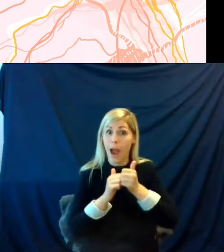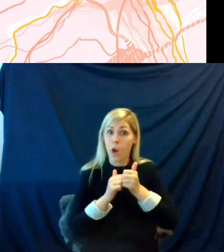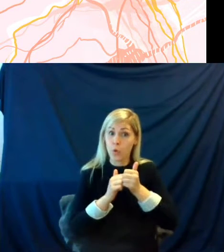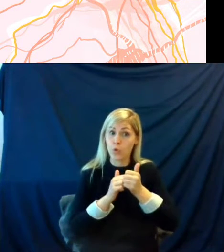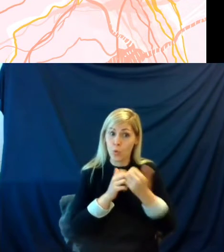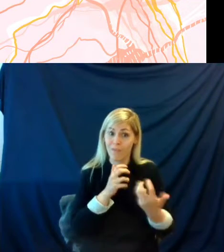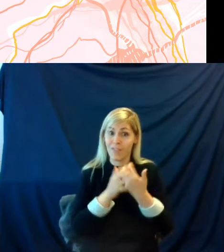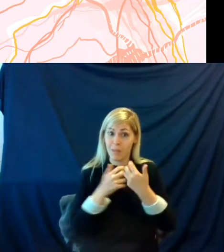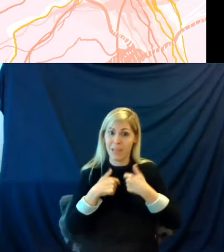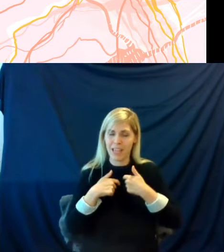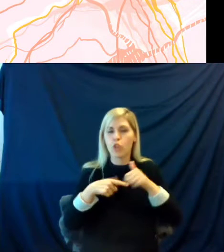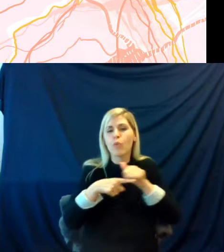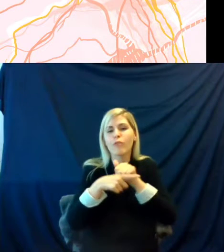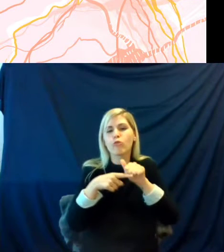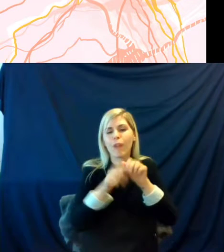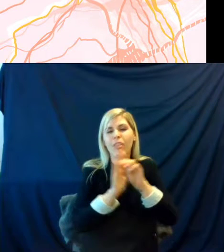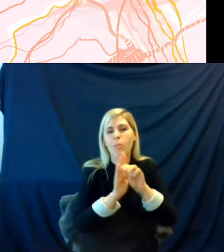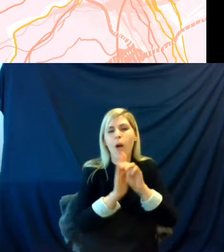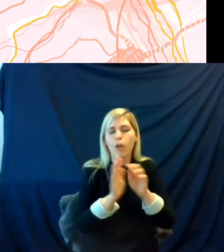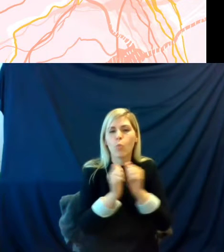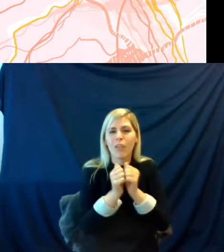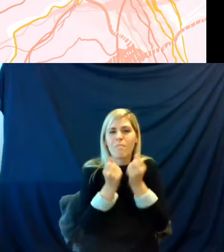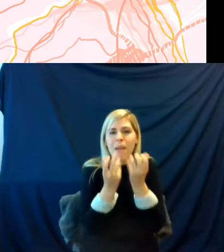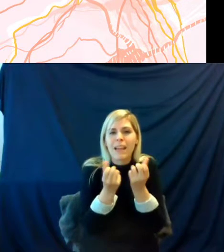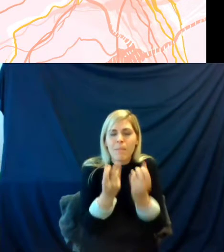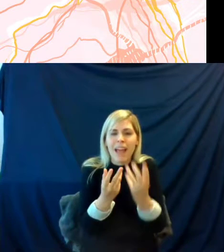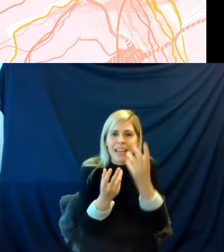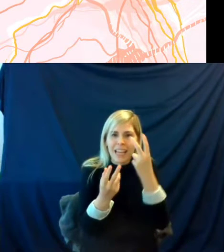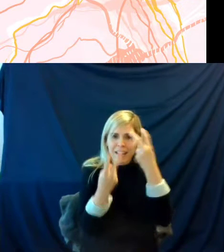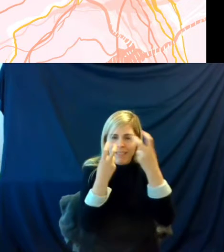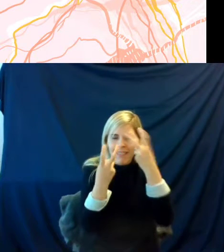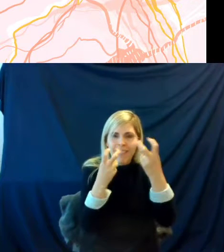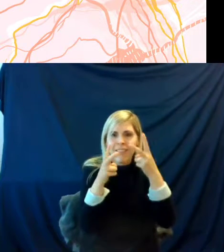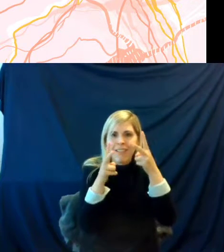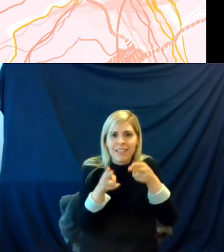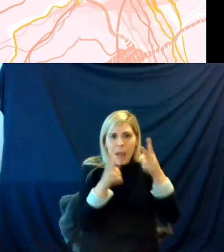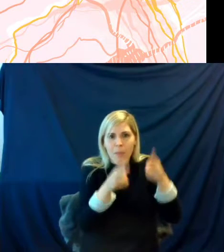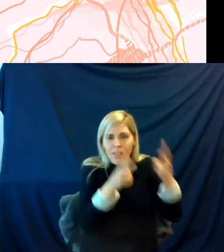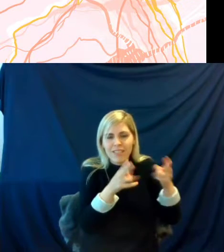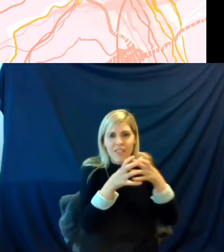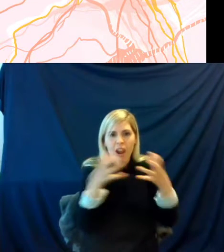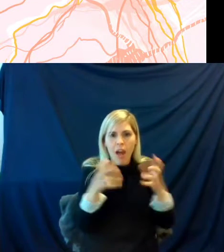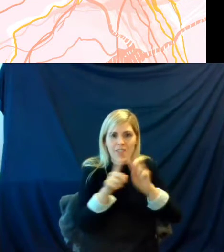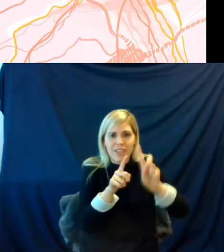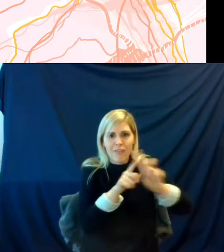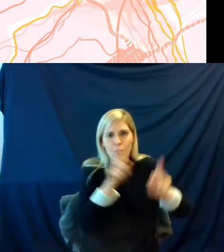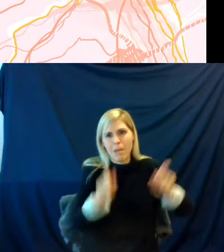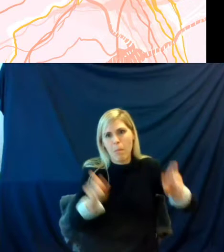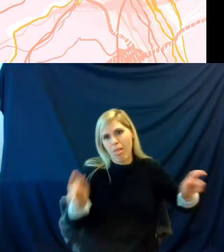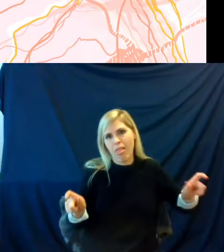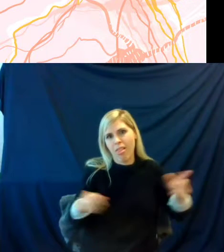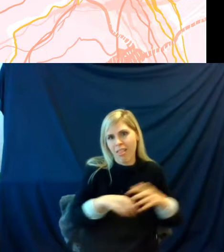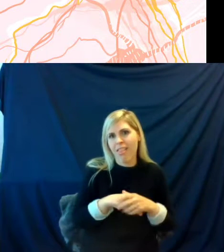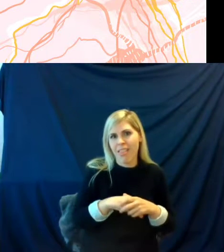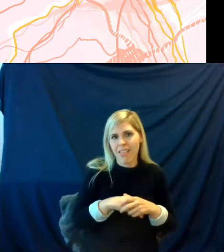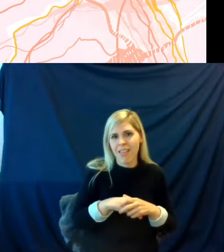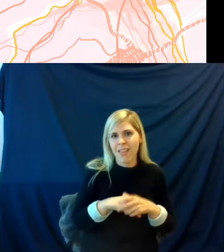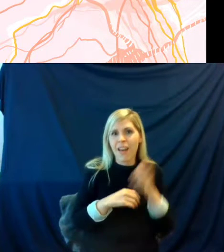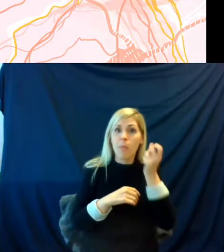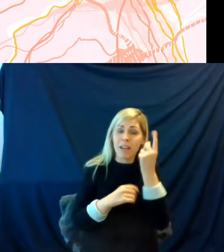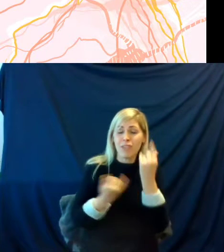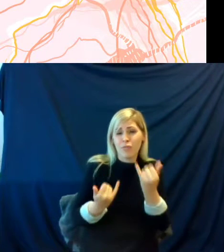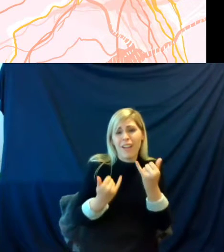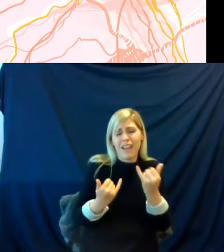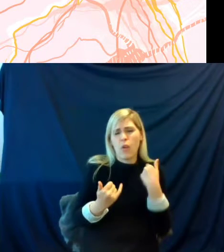me is to train our model with many samples from a lot of different people,